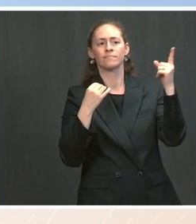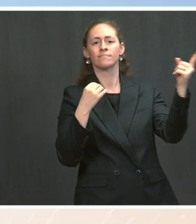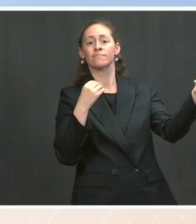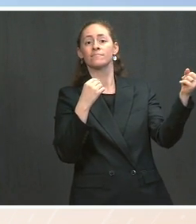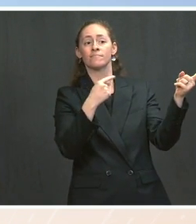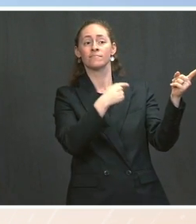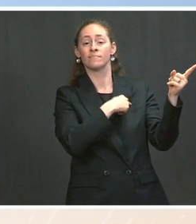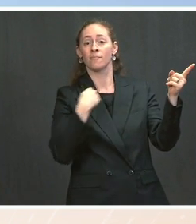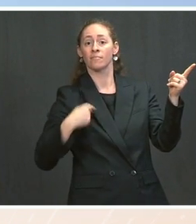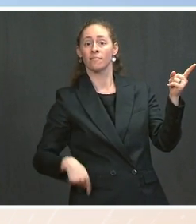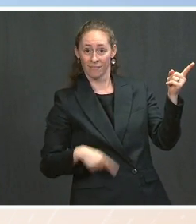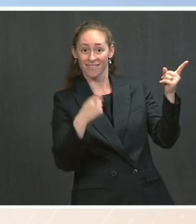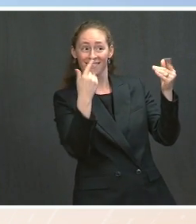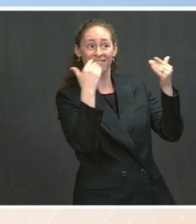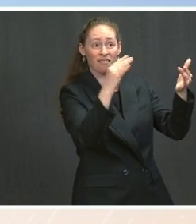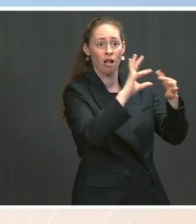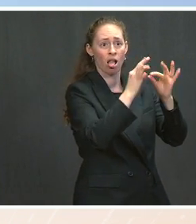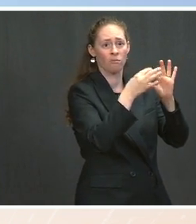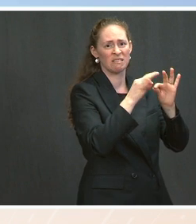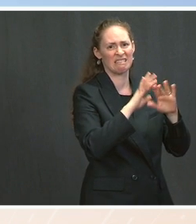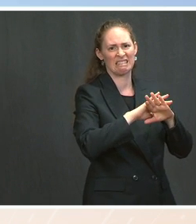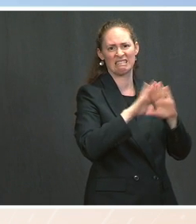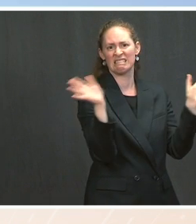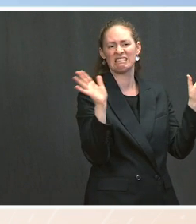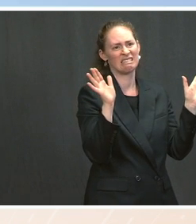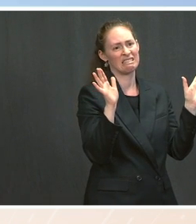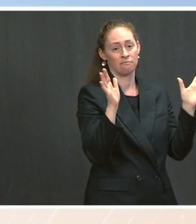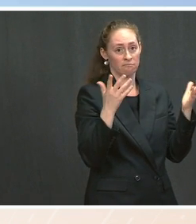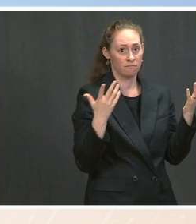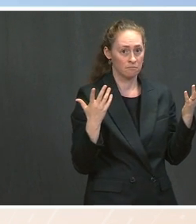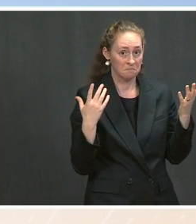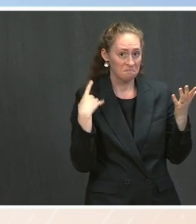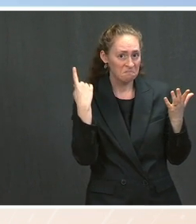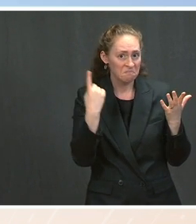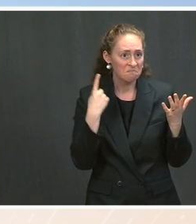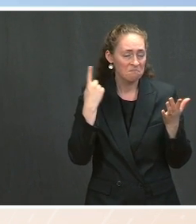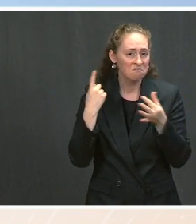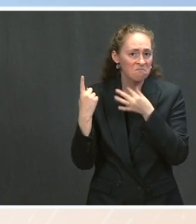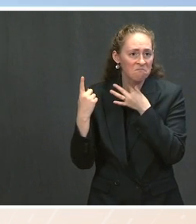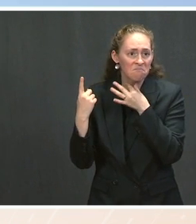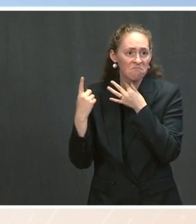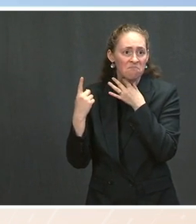At all. Human rights and all, and as much as this administration